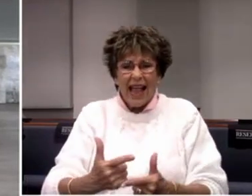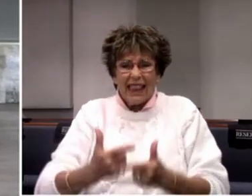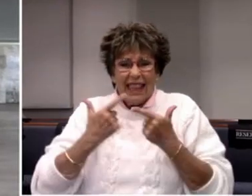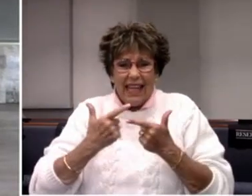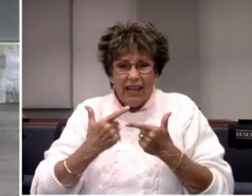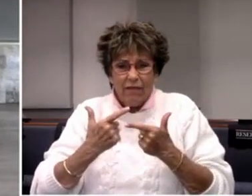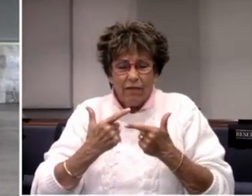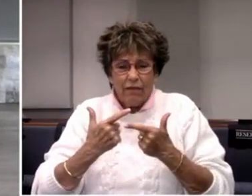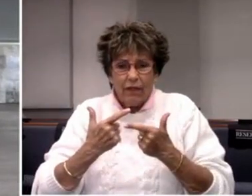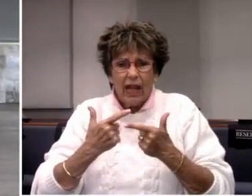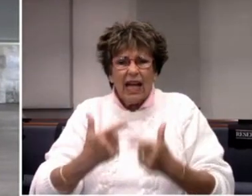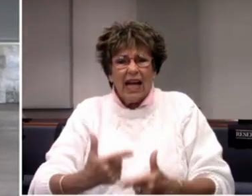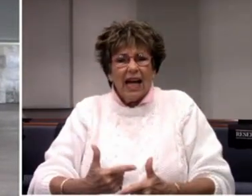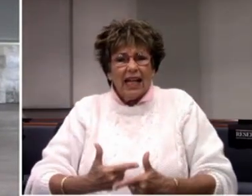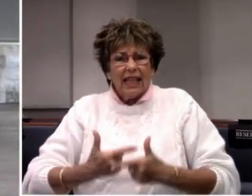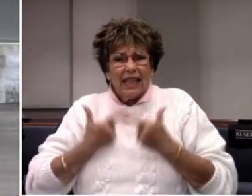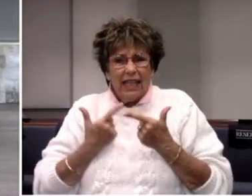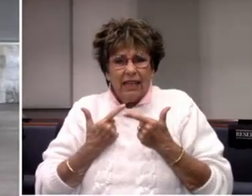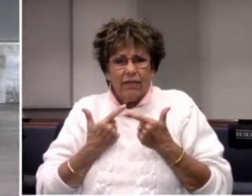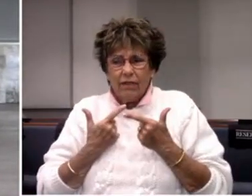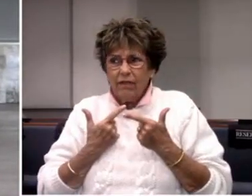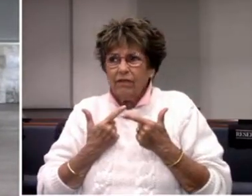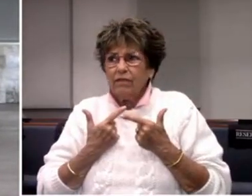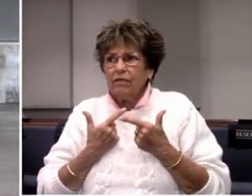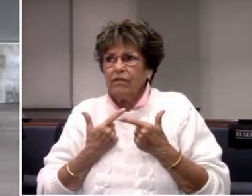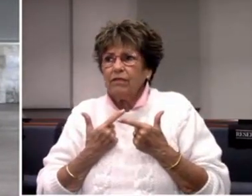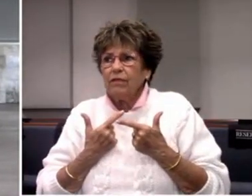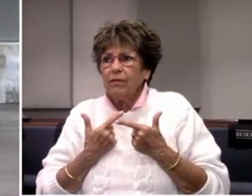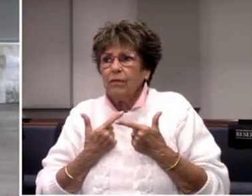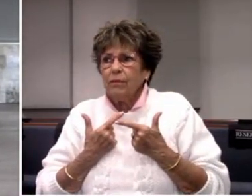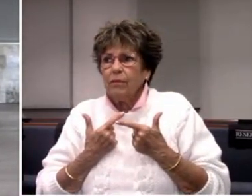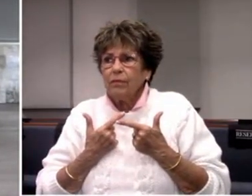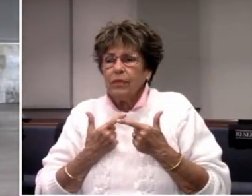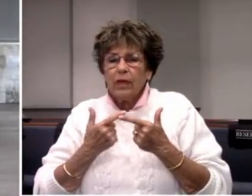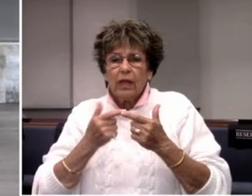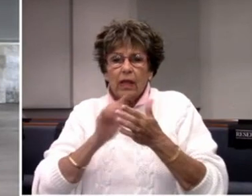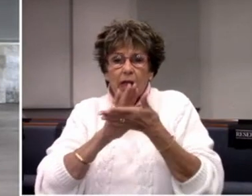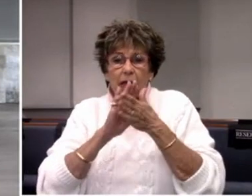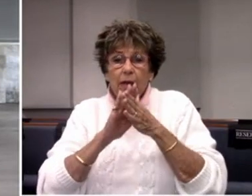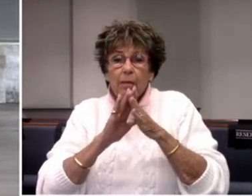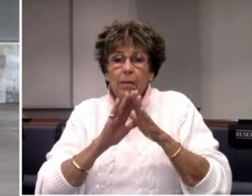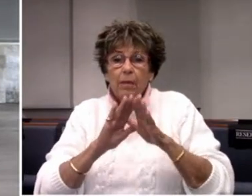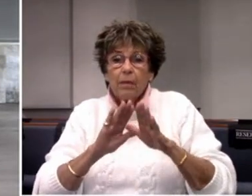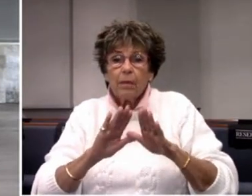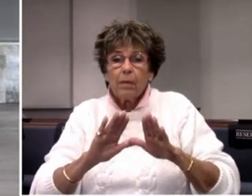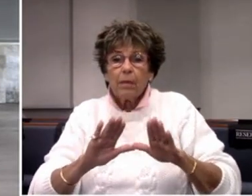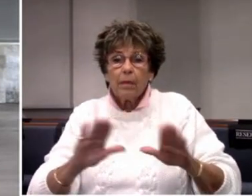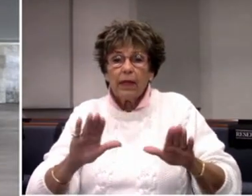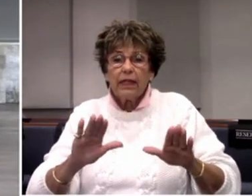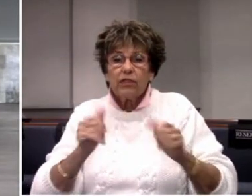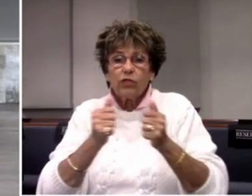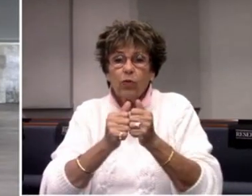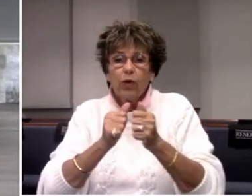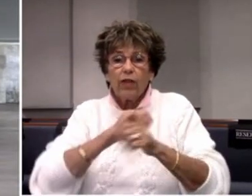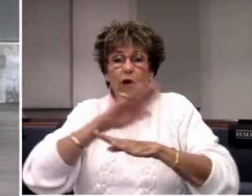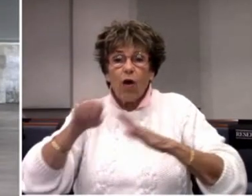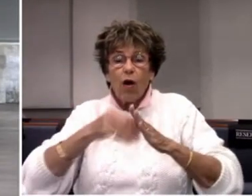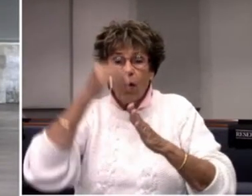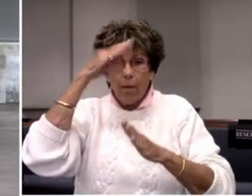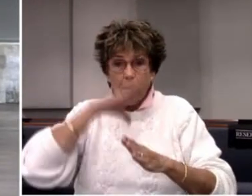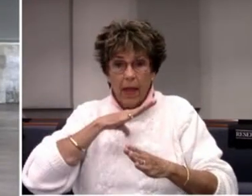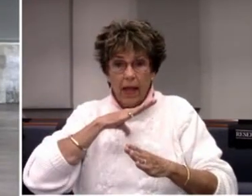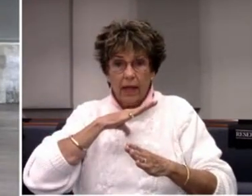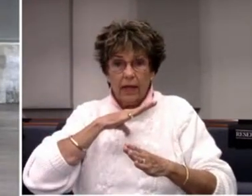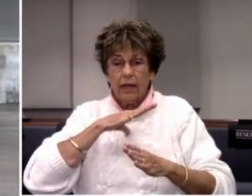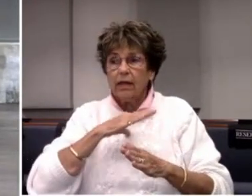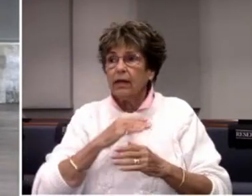live. This is an important word. Live peaceably with all men.